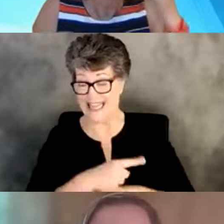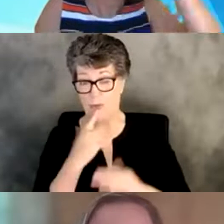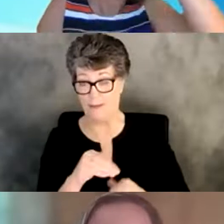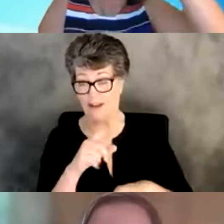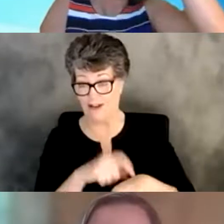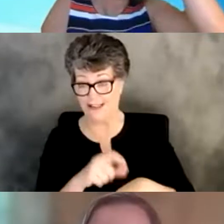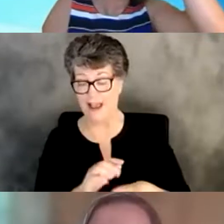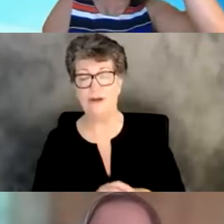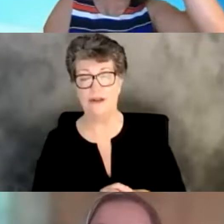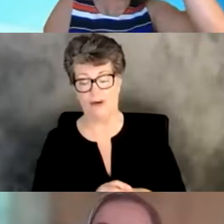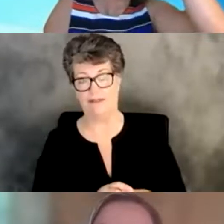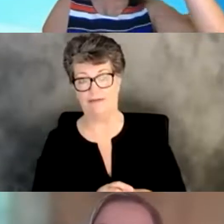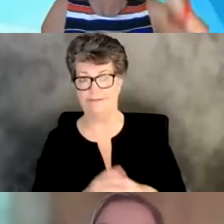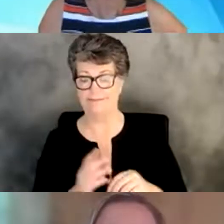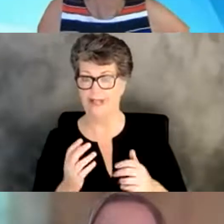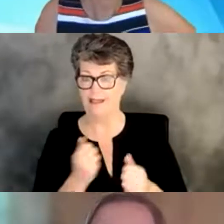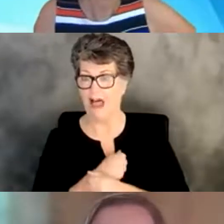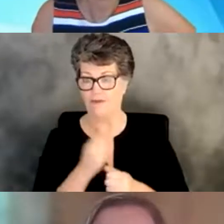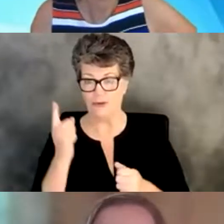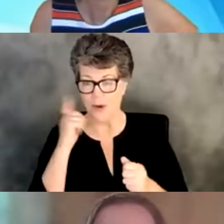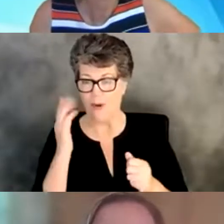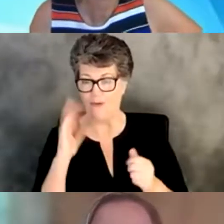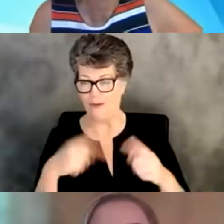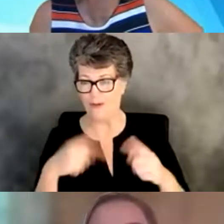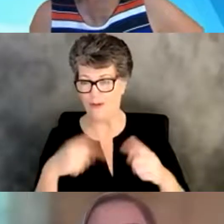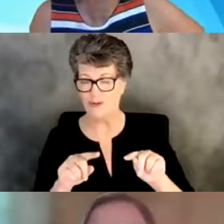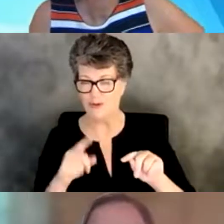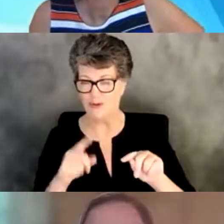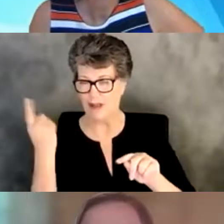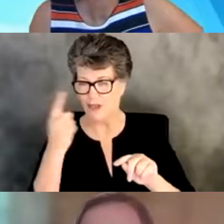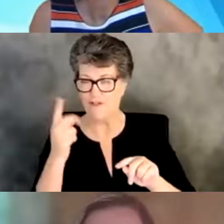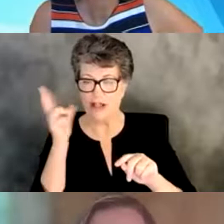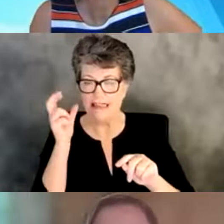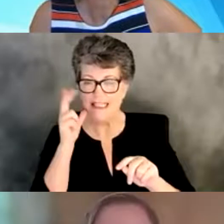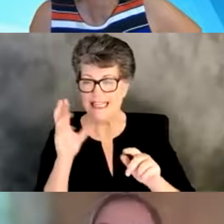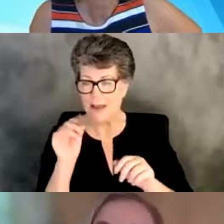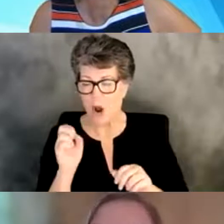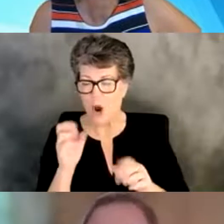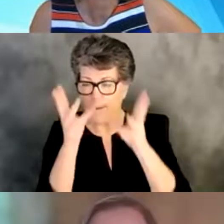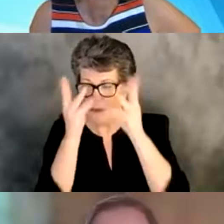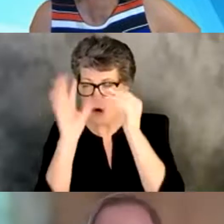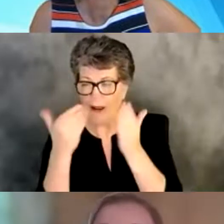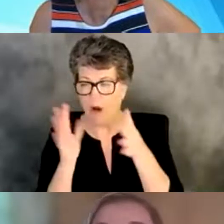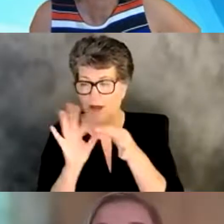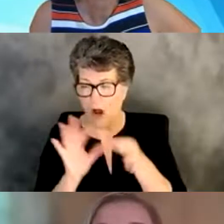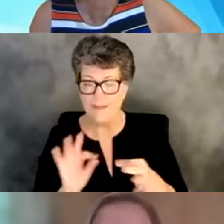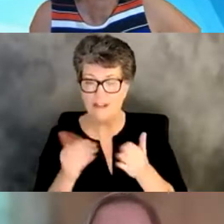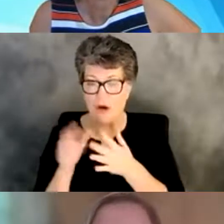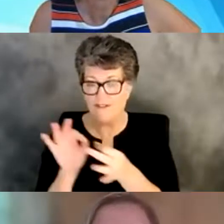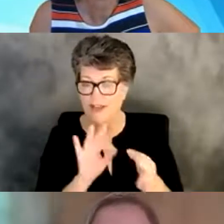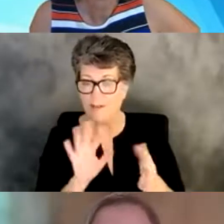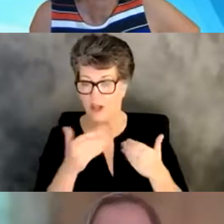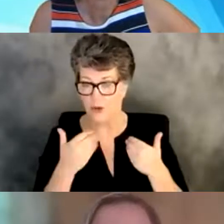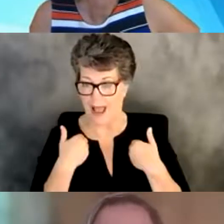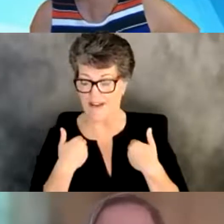love to hear from all of you, and so we'll be in a thoughtful listening mode, just kind of absorbing all of the comments, all of the feedback that you have